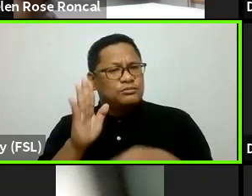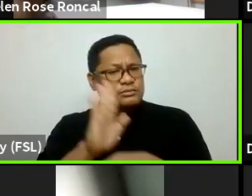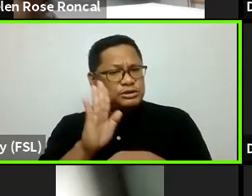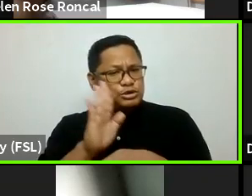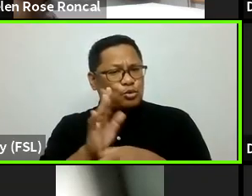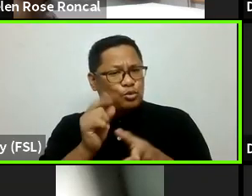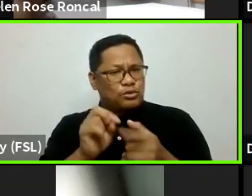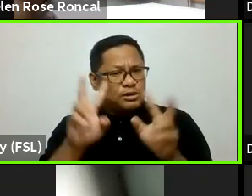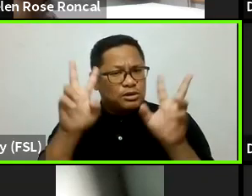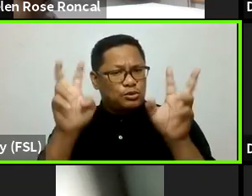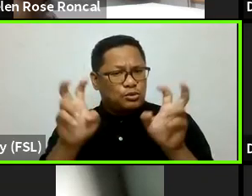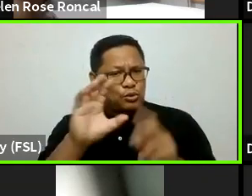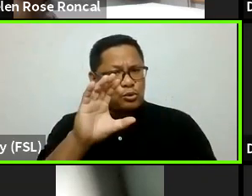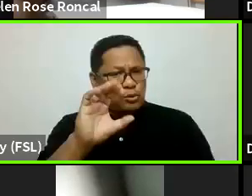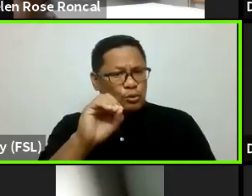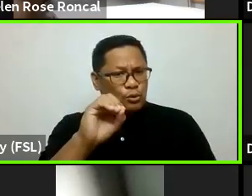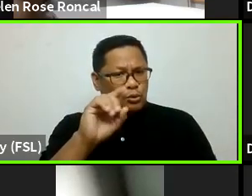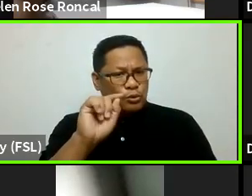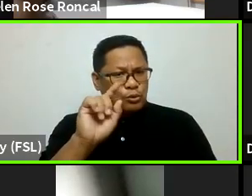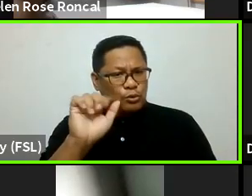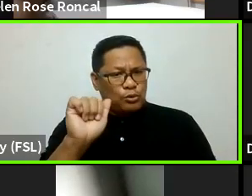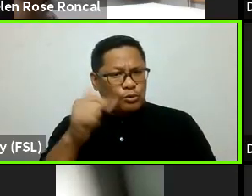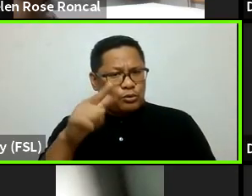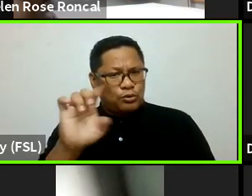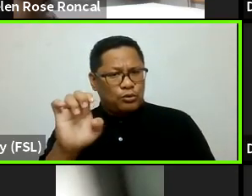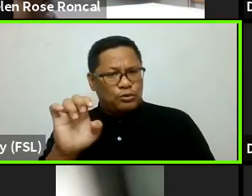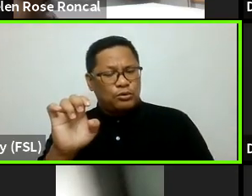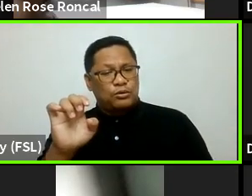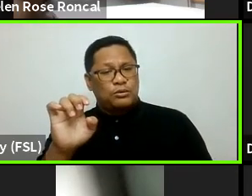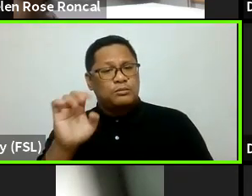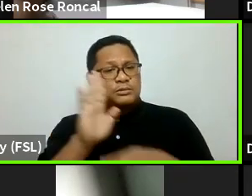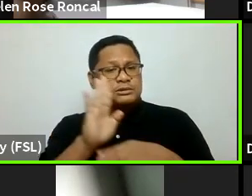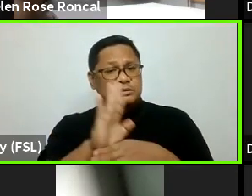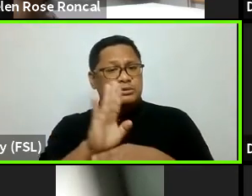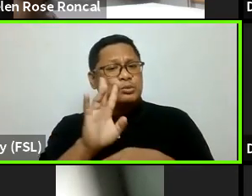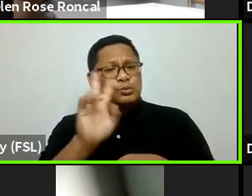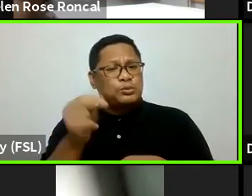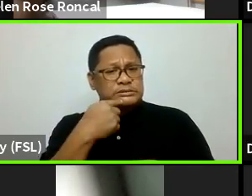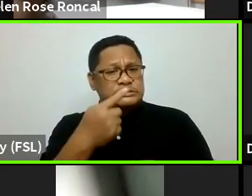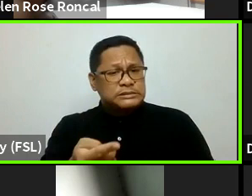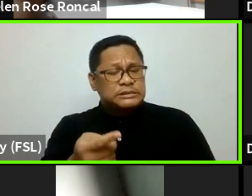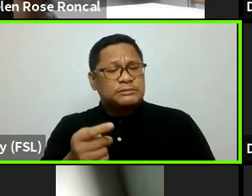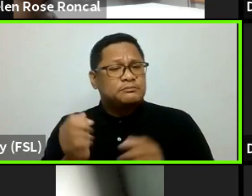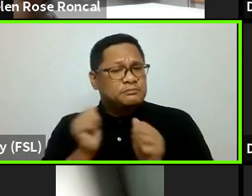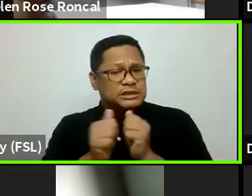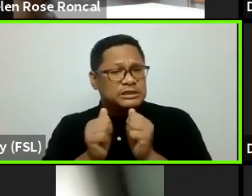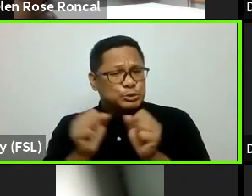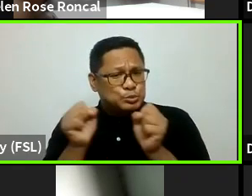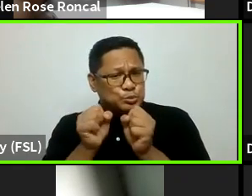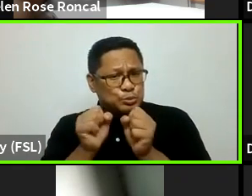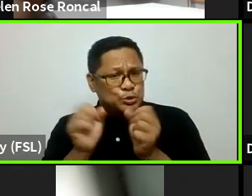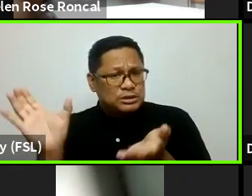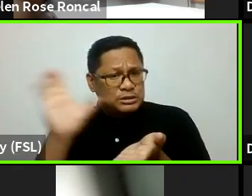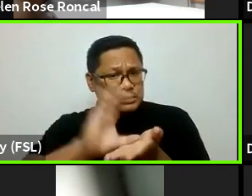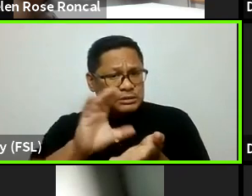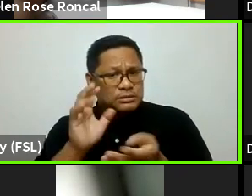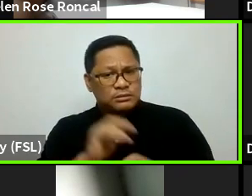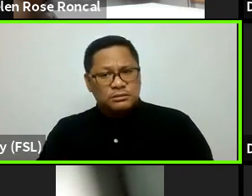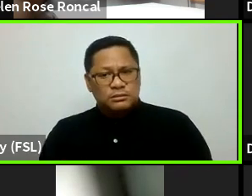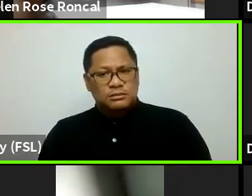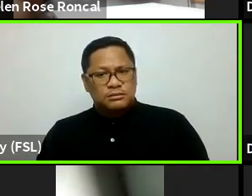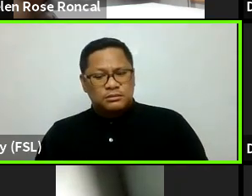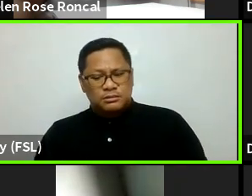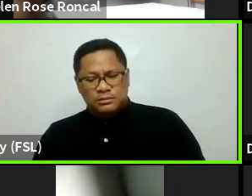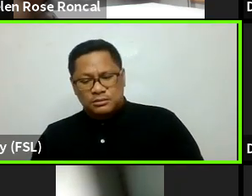business, okay? Okay, because when I say cottage business, small capital, okay,